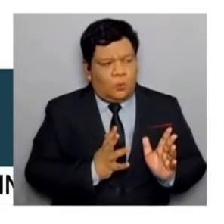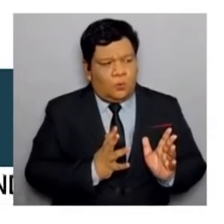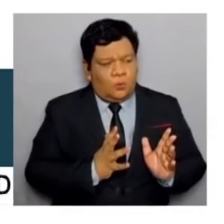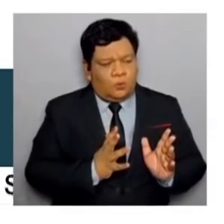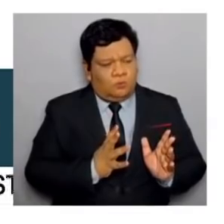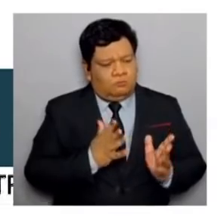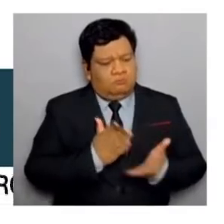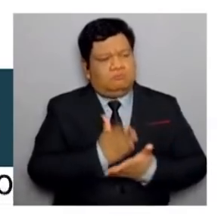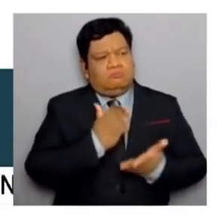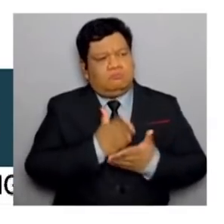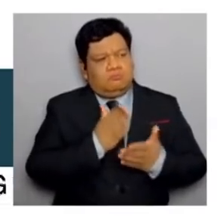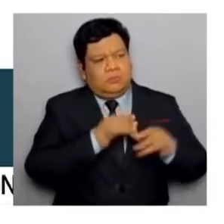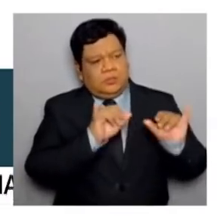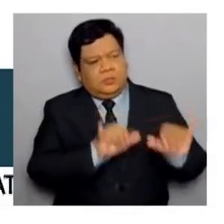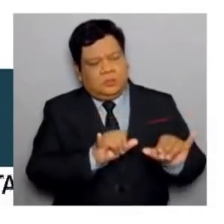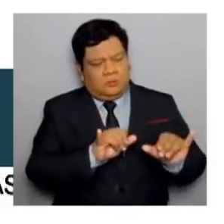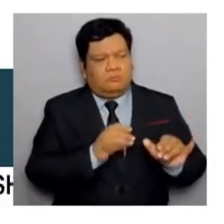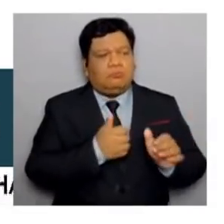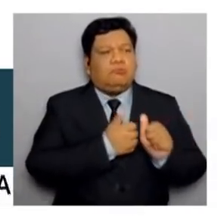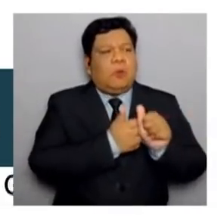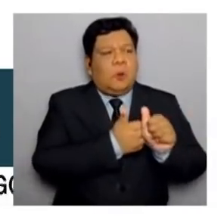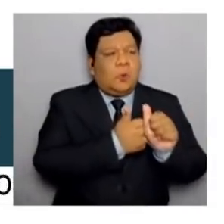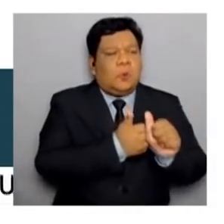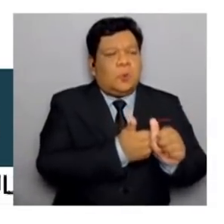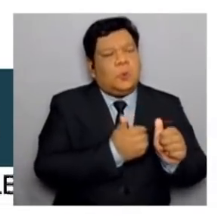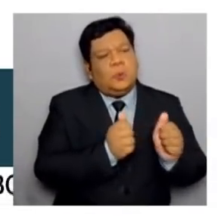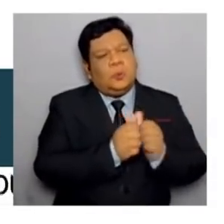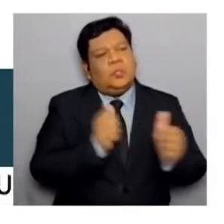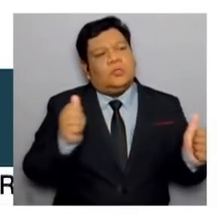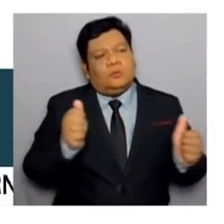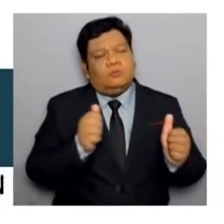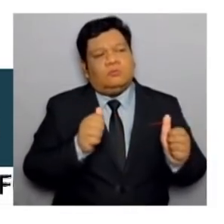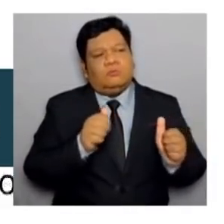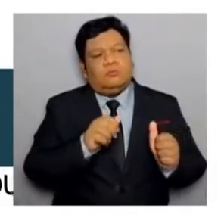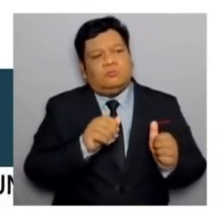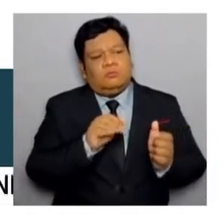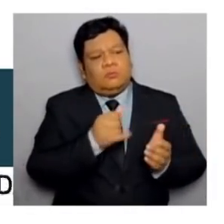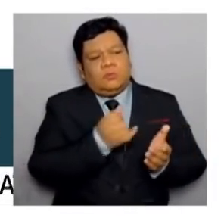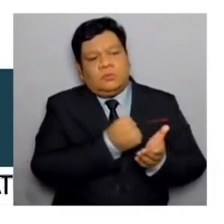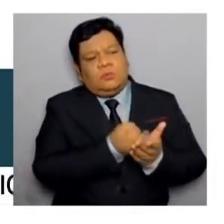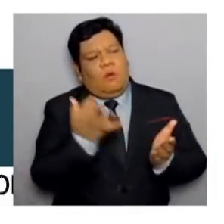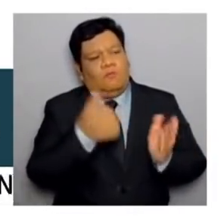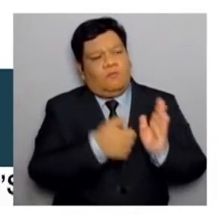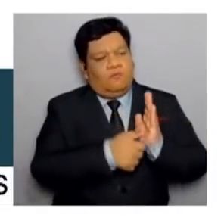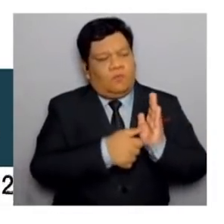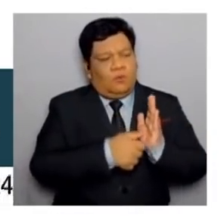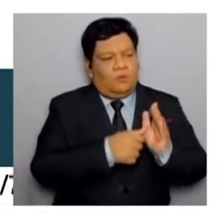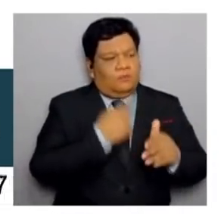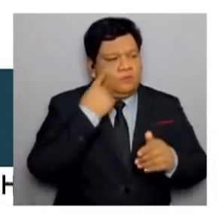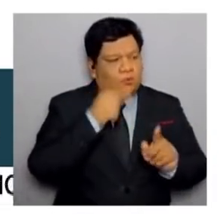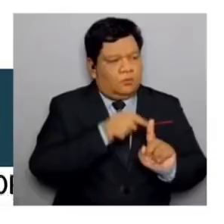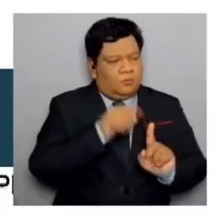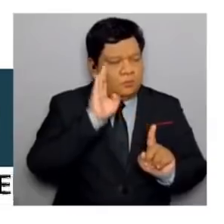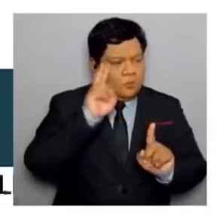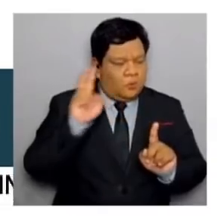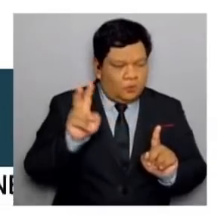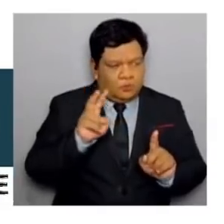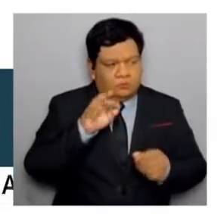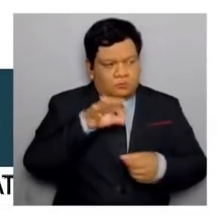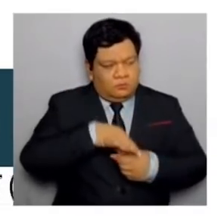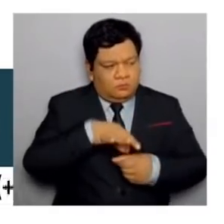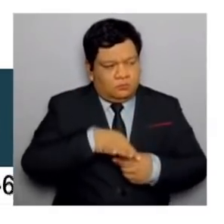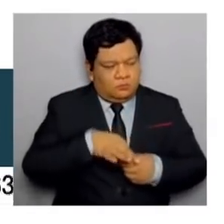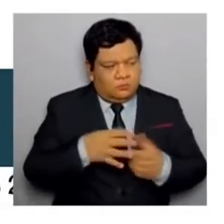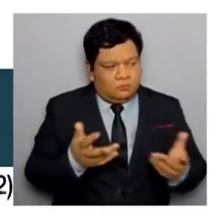lang at maging at sumunod na lang dun sa mandato na ibinigay kay former Senator Bongbong Marcos by virtue of the 31